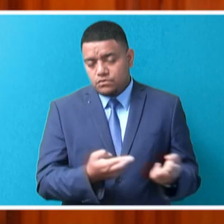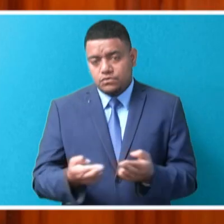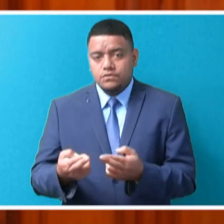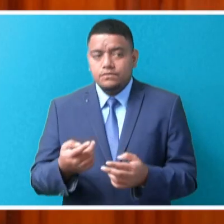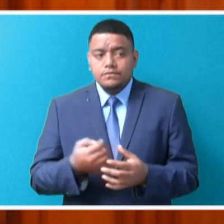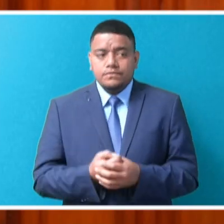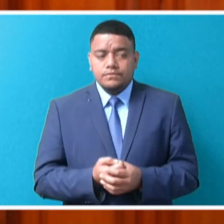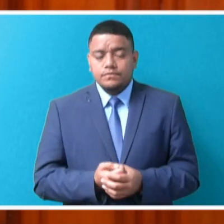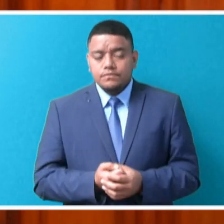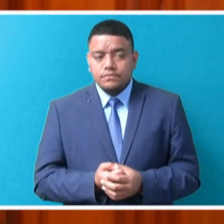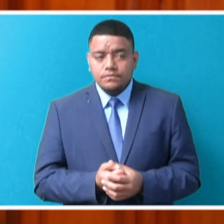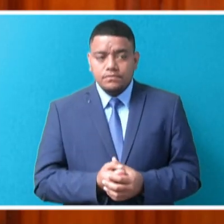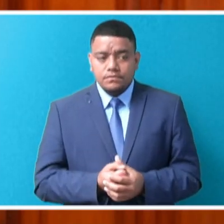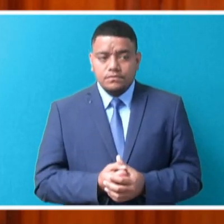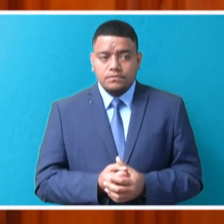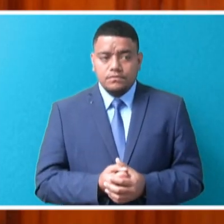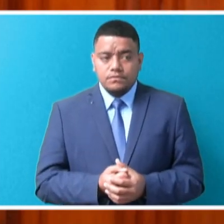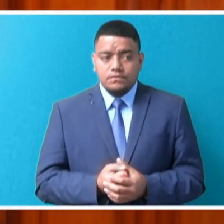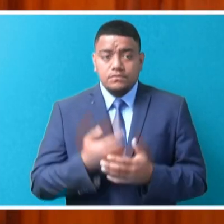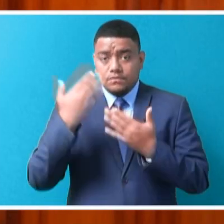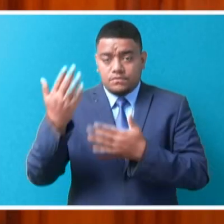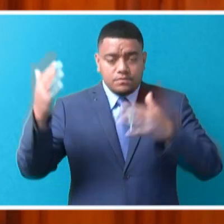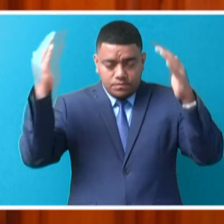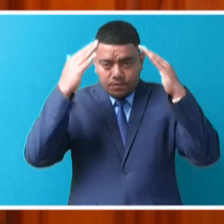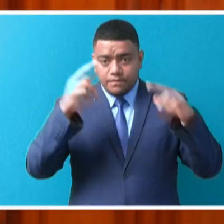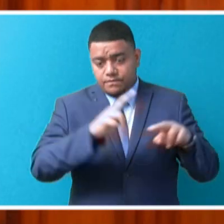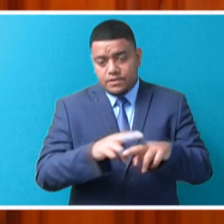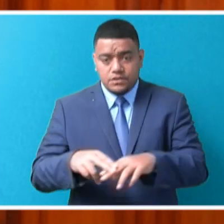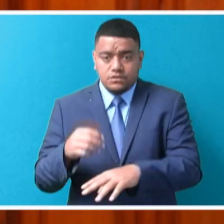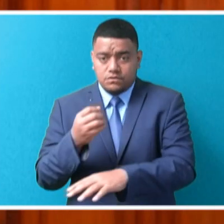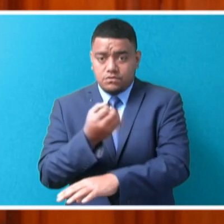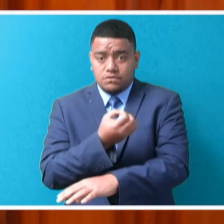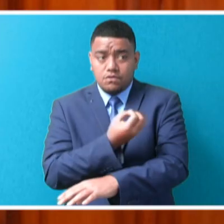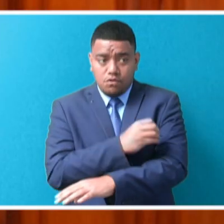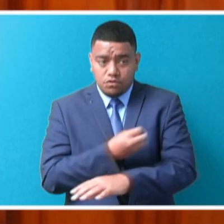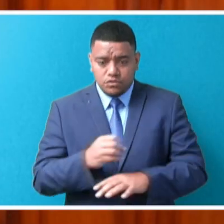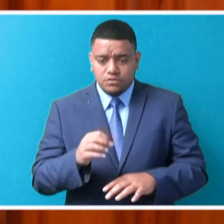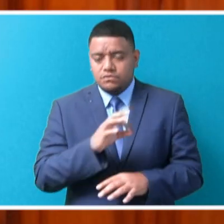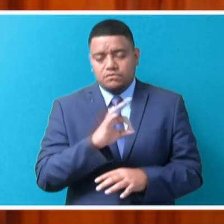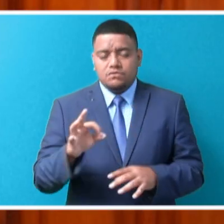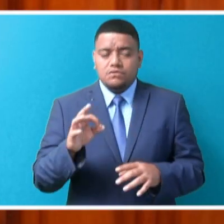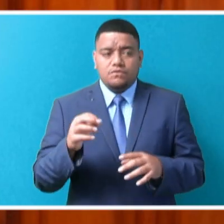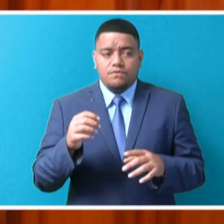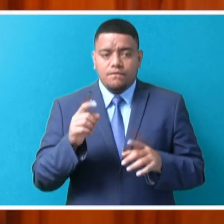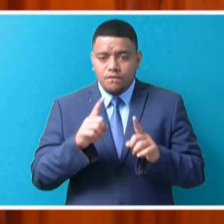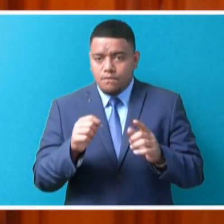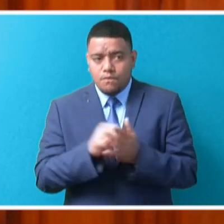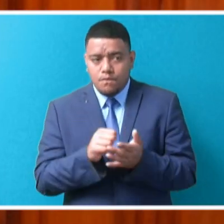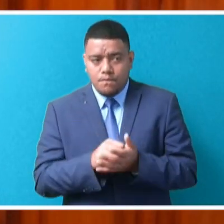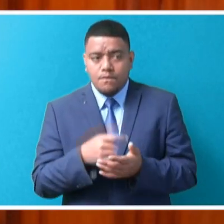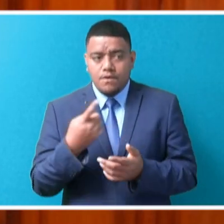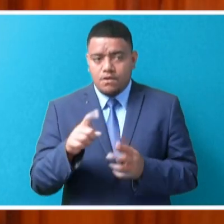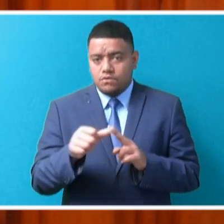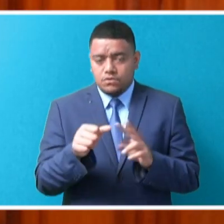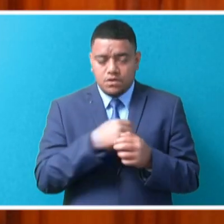inclusive economic transformation. Honourable Speaker, Fiji's ocean resources are not merely economic assets, they are the foundation of our food